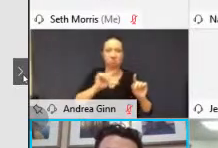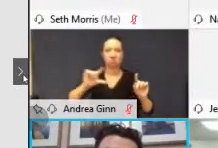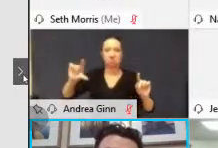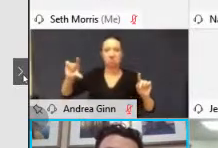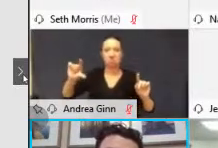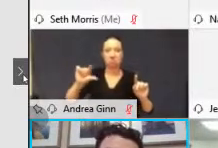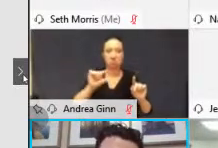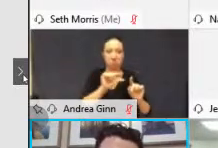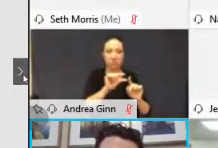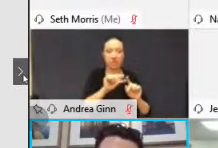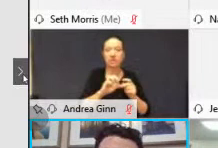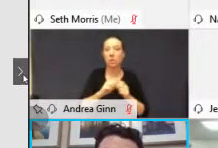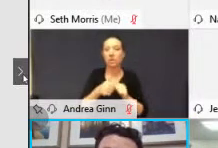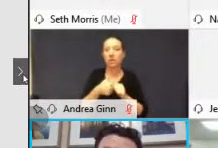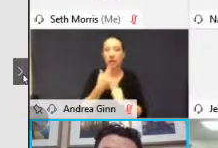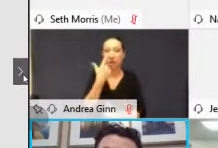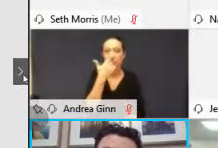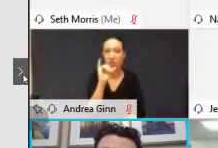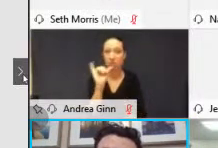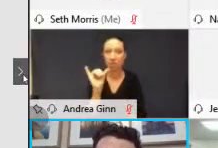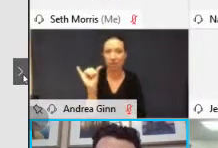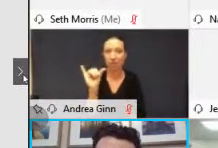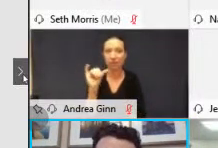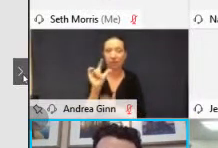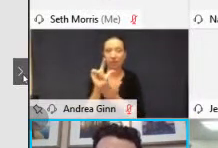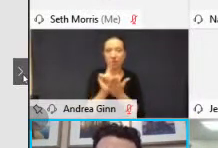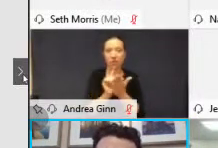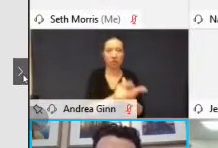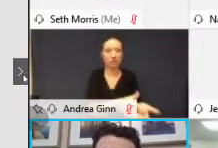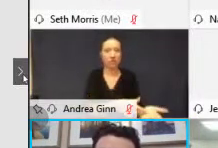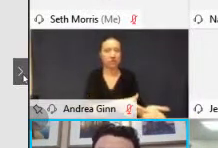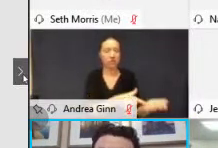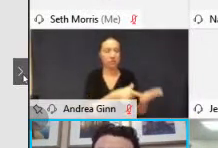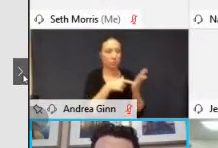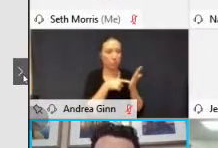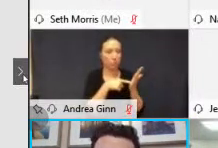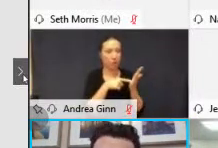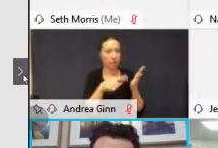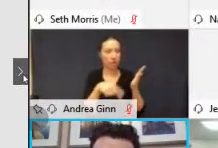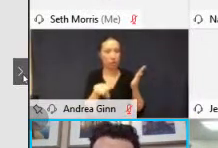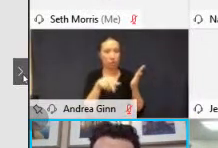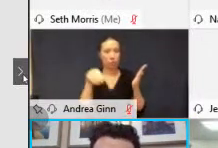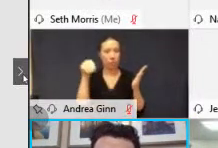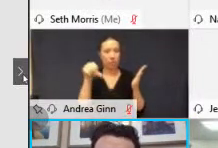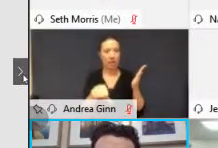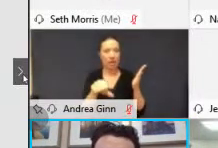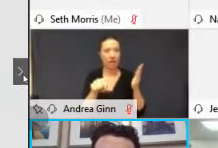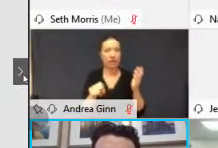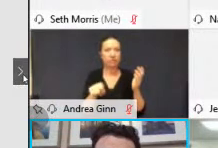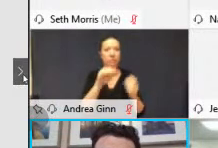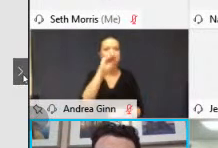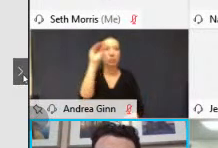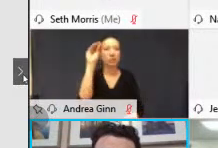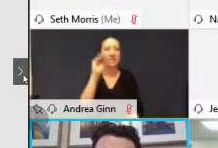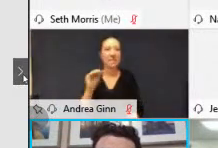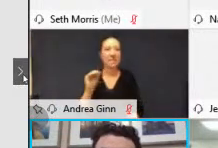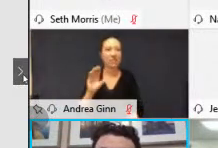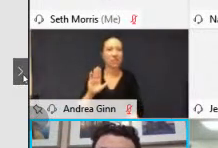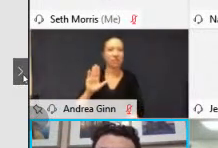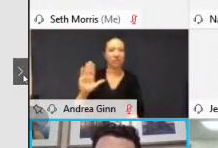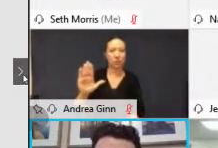is the law says we're going to require you to pay a certain percentage of your annual